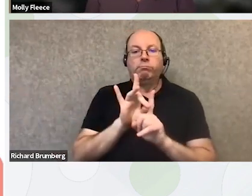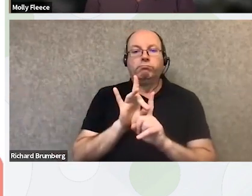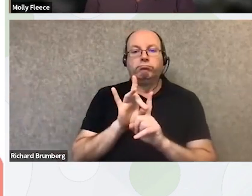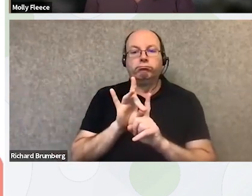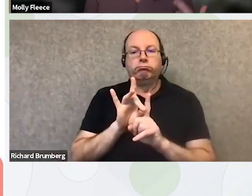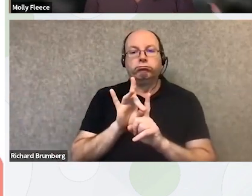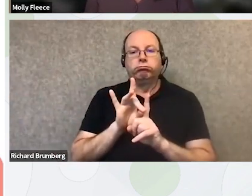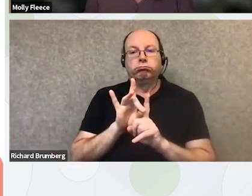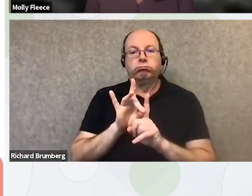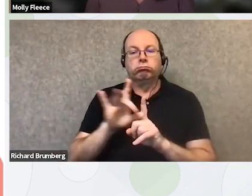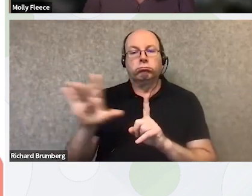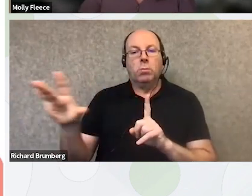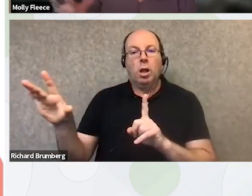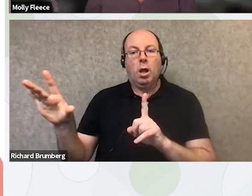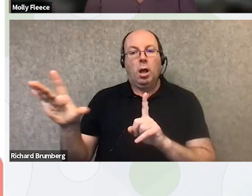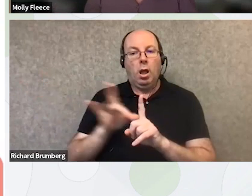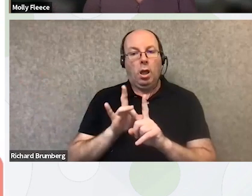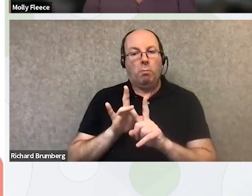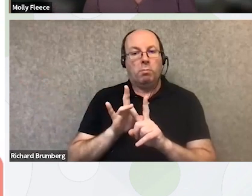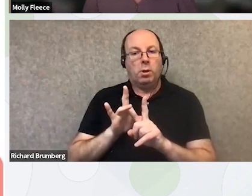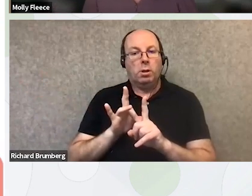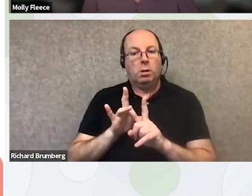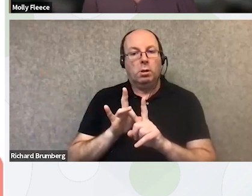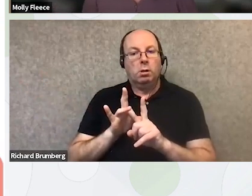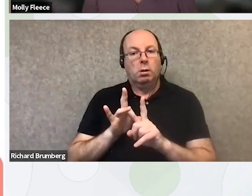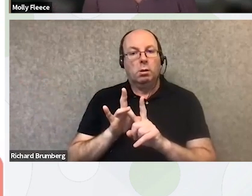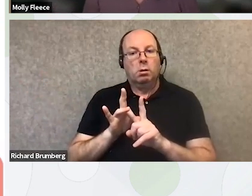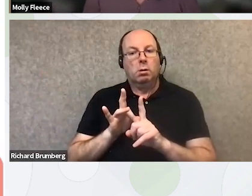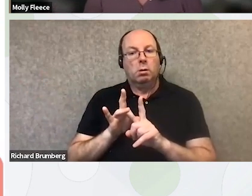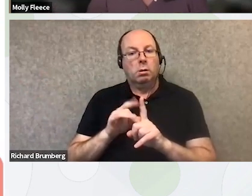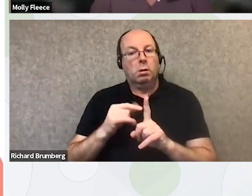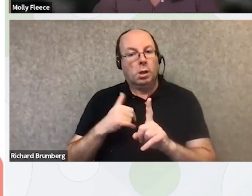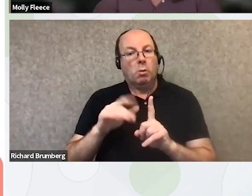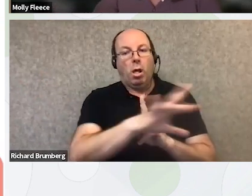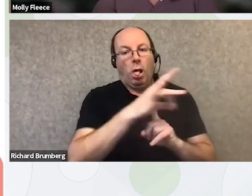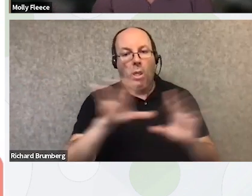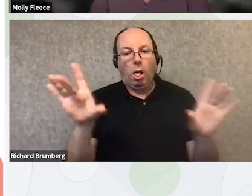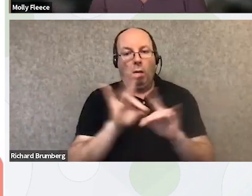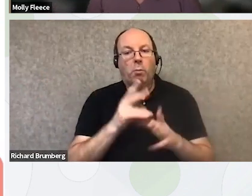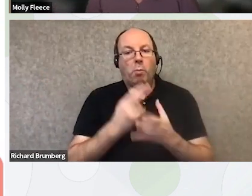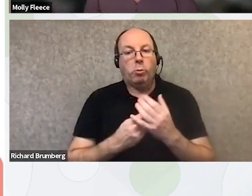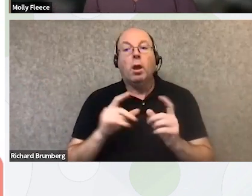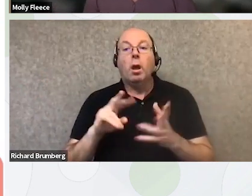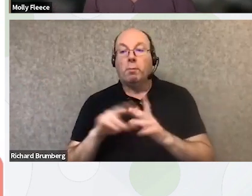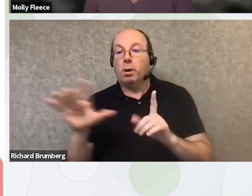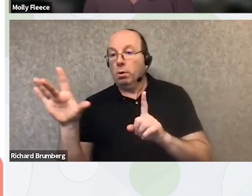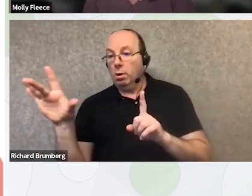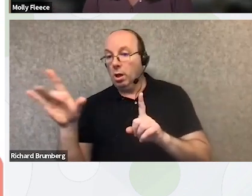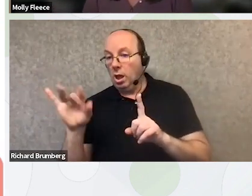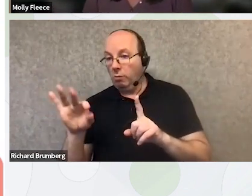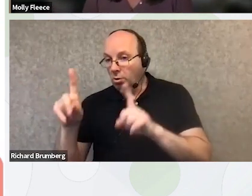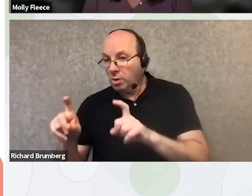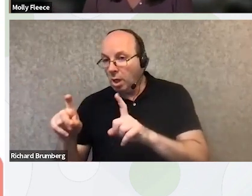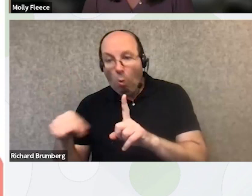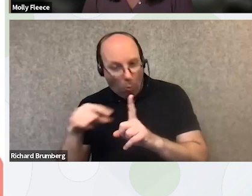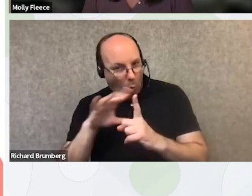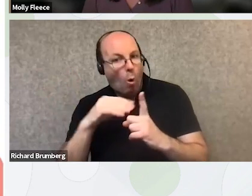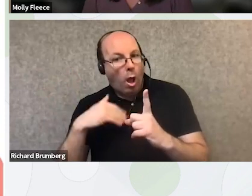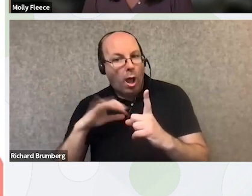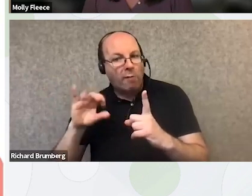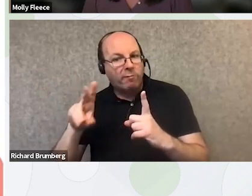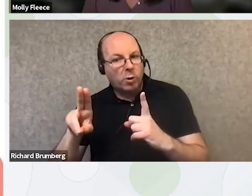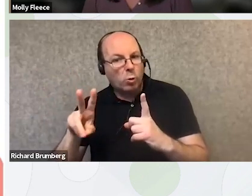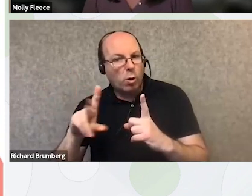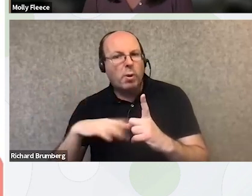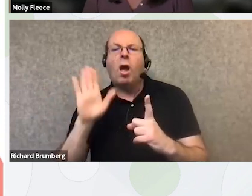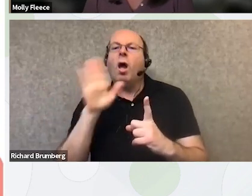COVID testing does not exclude COVID, and vice versa. This is a graphic from the Infectious Diseases Society of America looking at